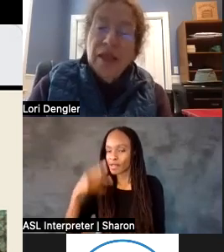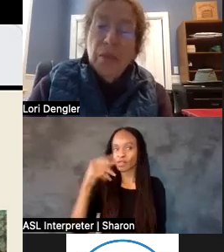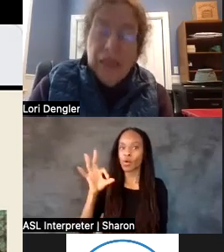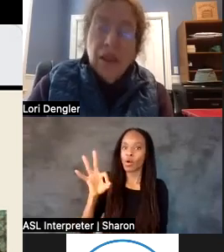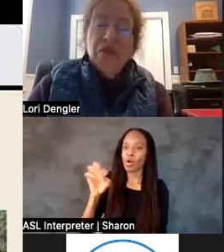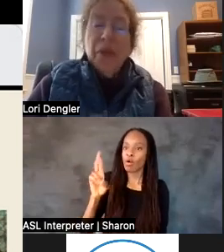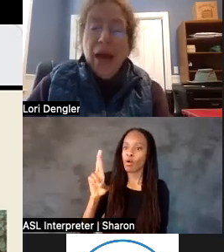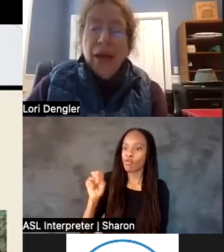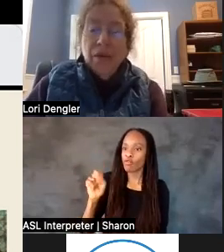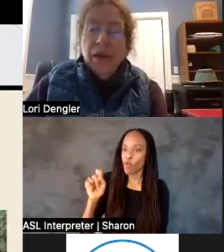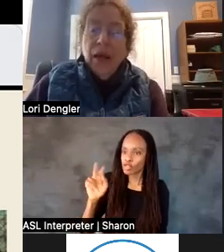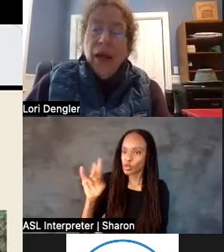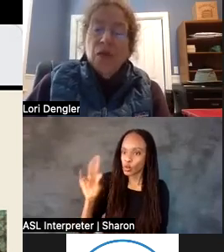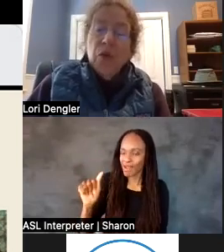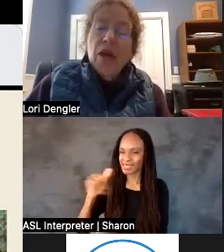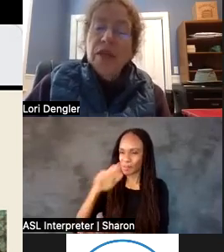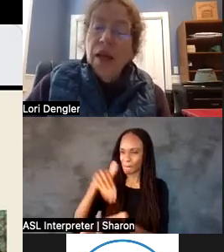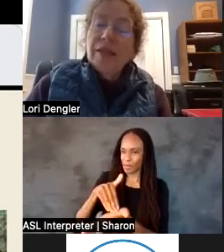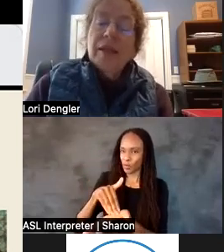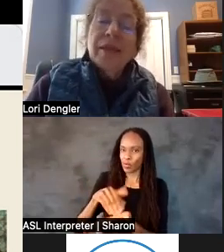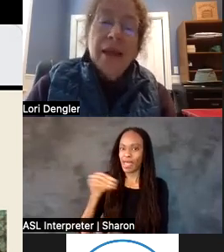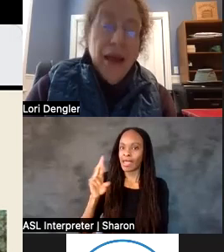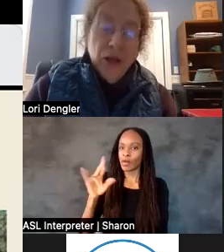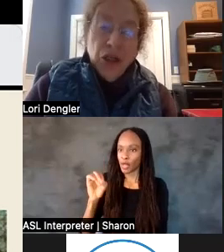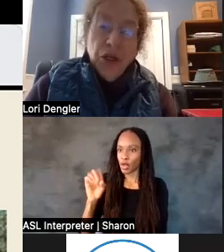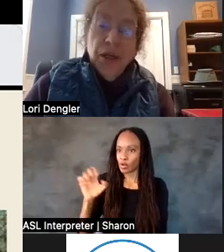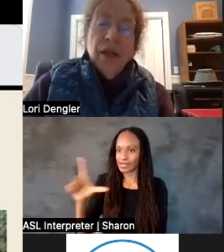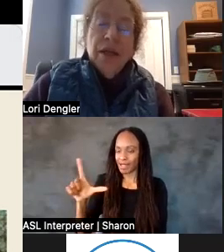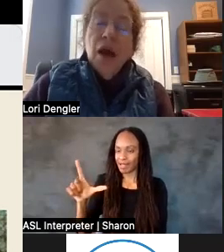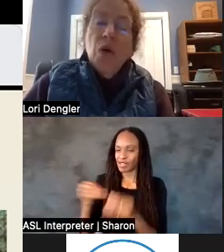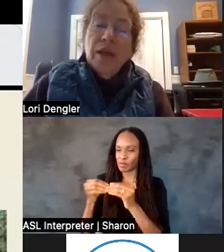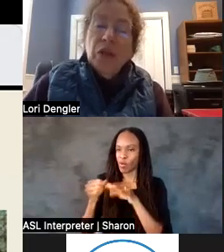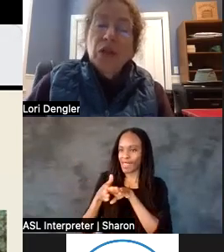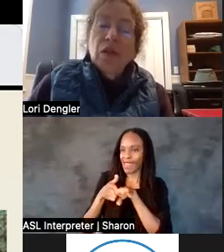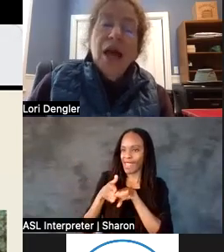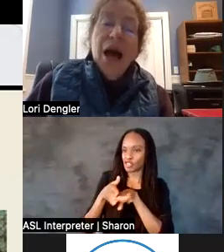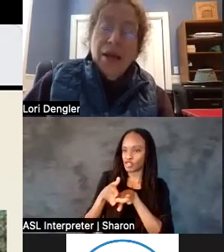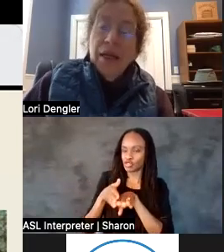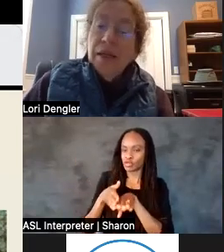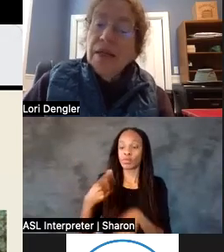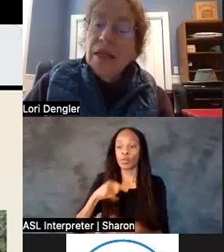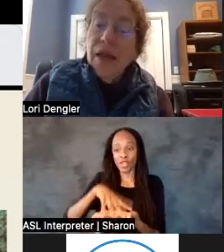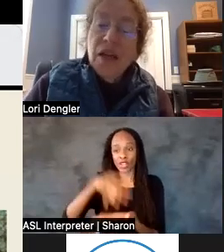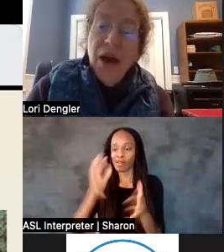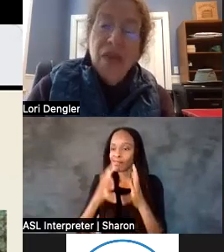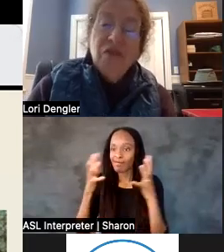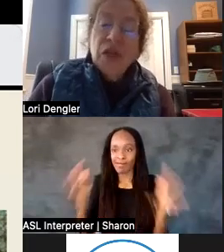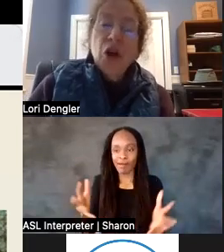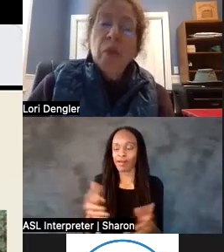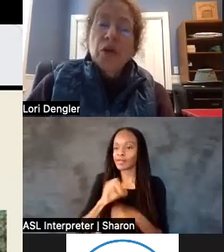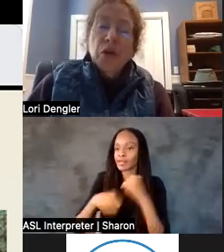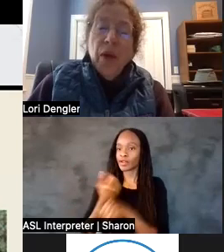of in the middle of the packet and Rio Del is at the edge. Now, we learned a lot in 1995